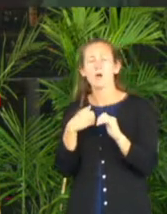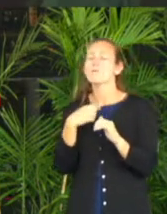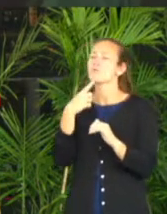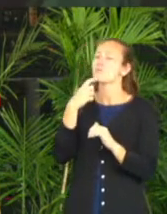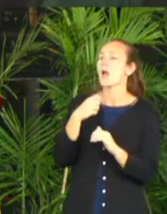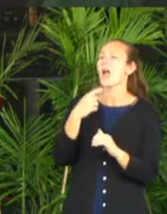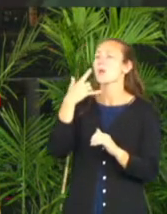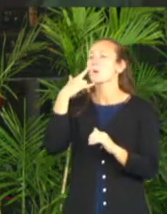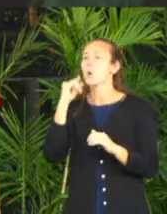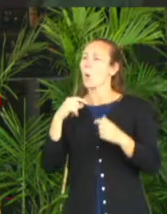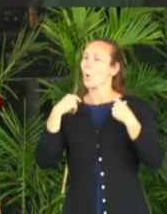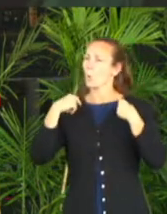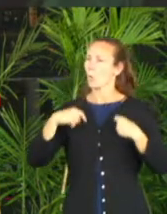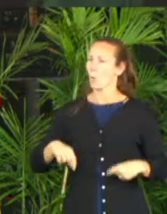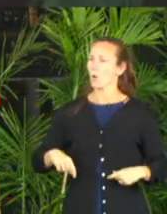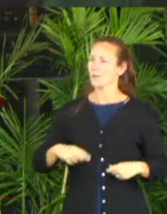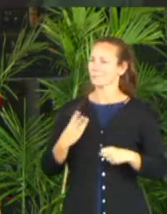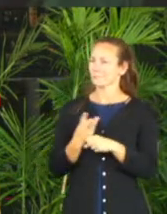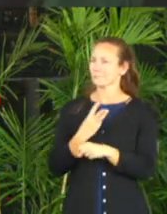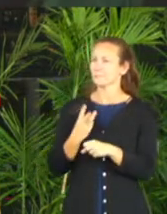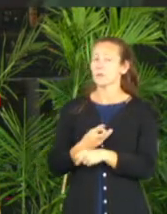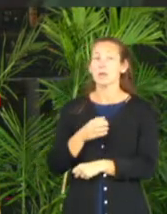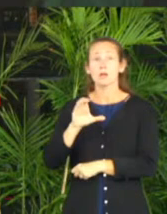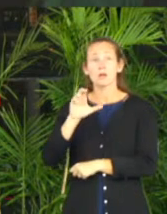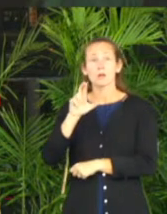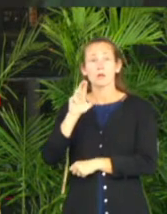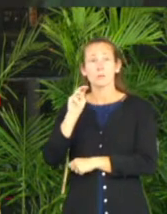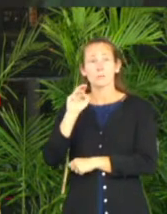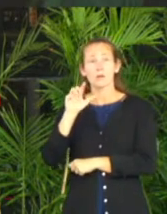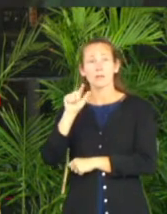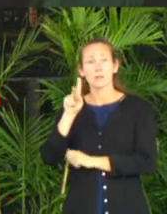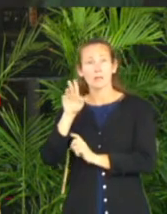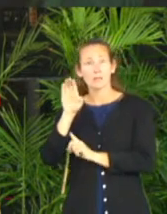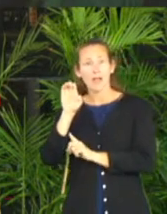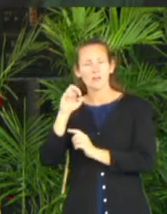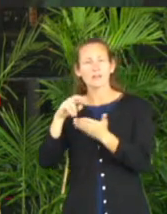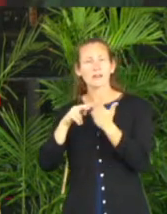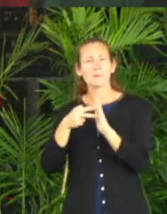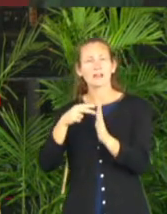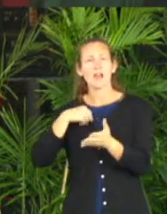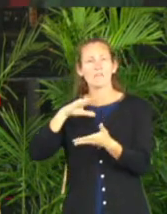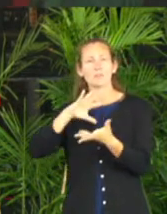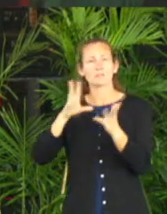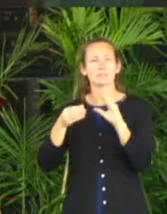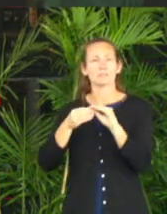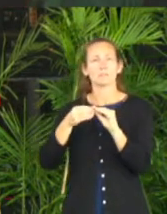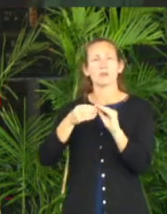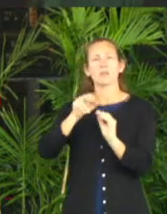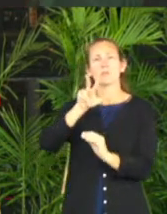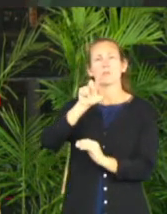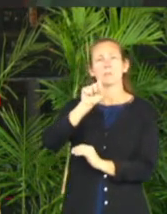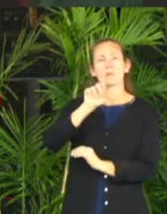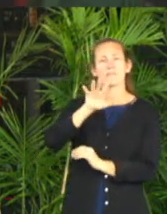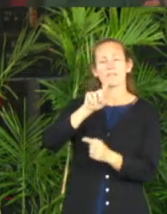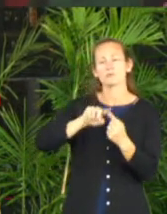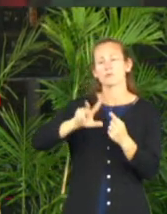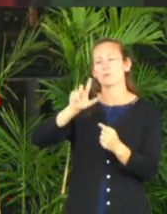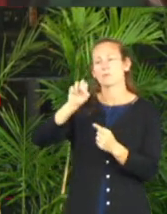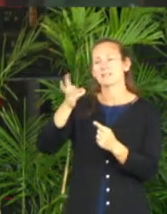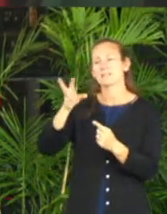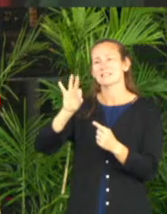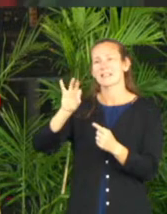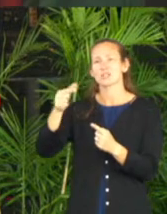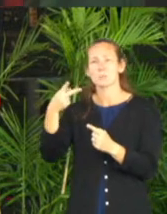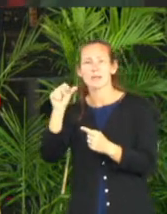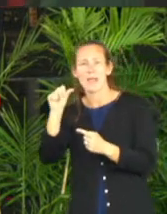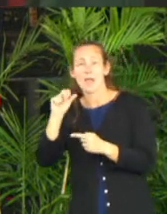cords. Students who have earned the cum laude distinction have an overall grade point average of 3.5 to 3.69. As